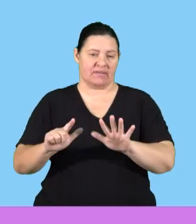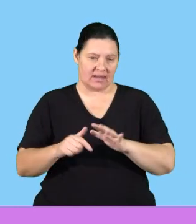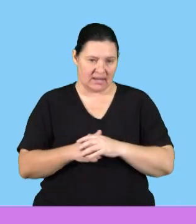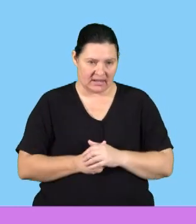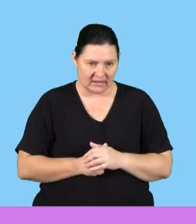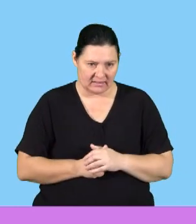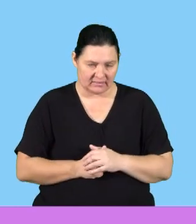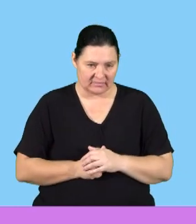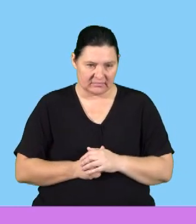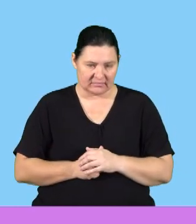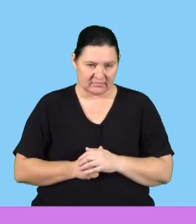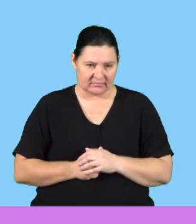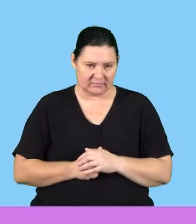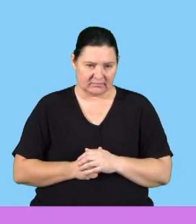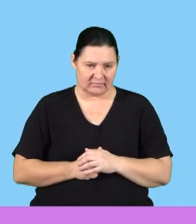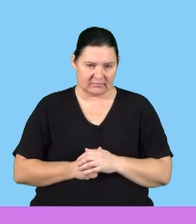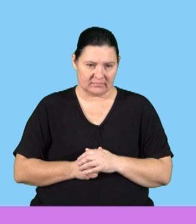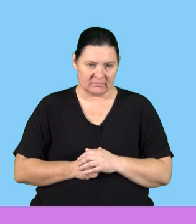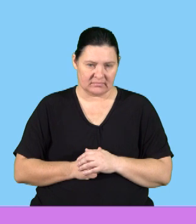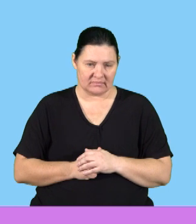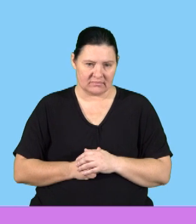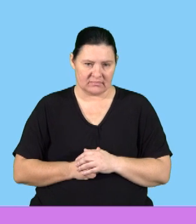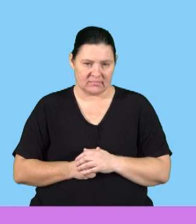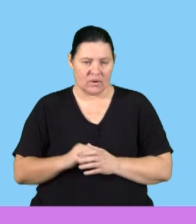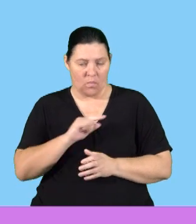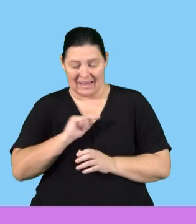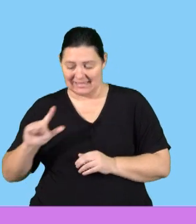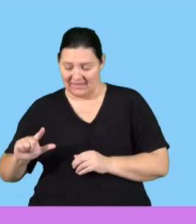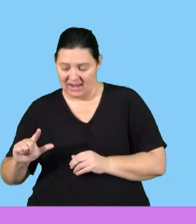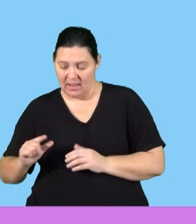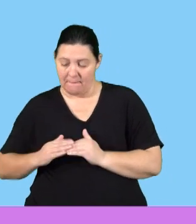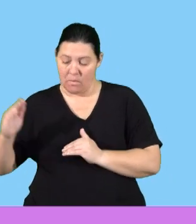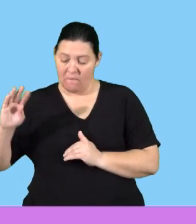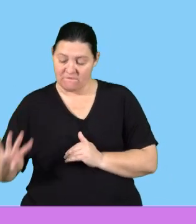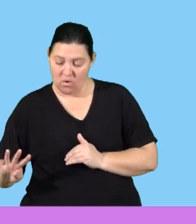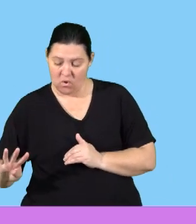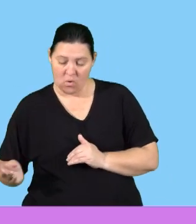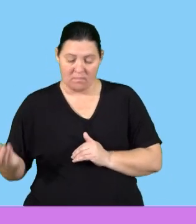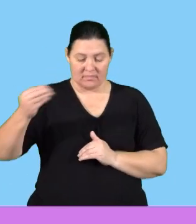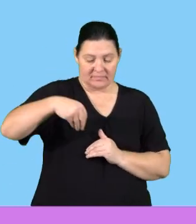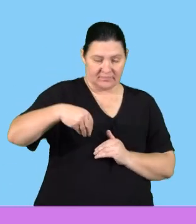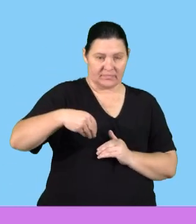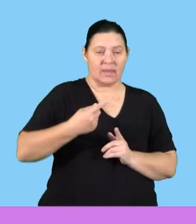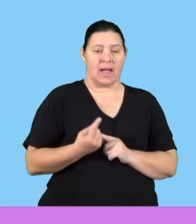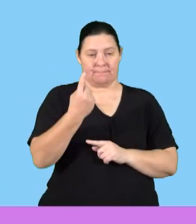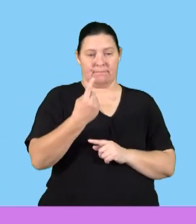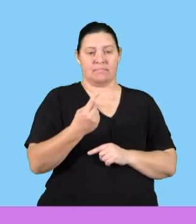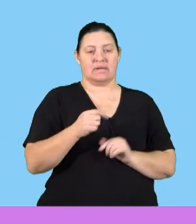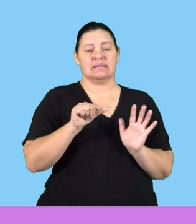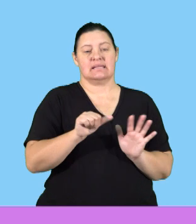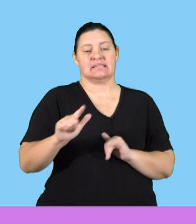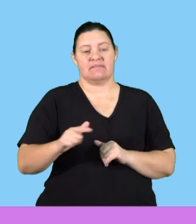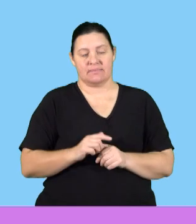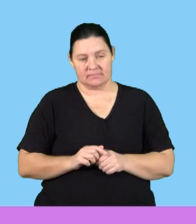6,6. We round off this 6, and then as we round it off, because 7 is greater than 4, it will be adjusted